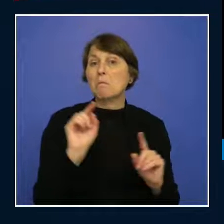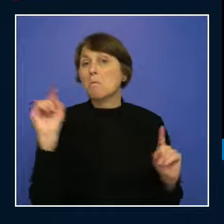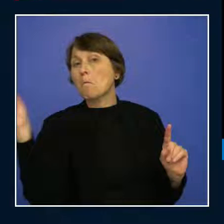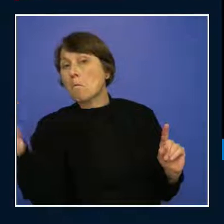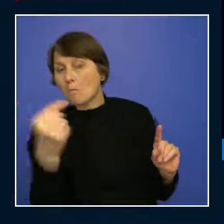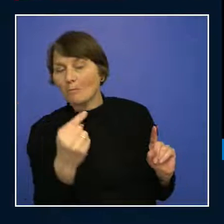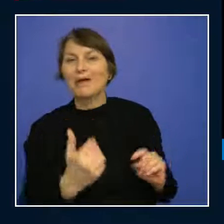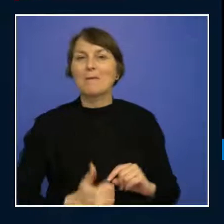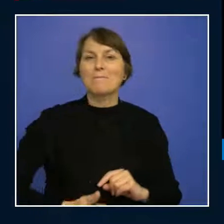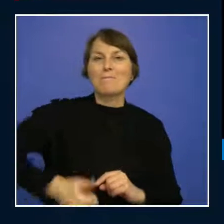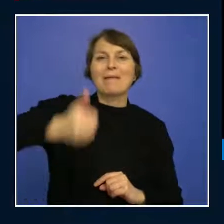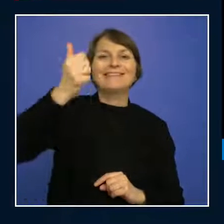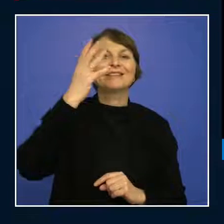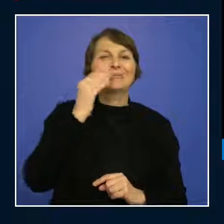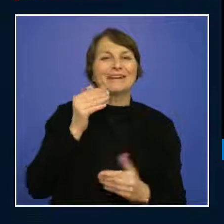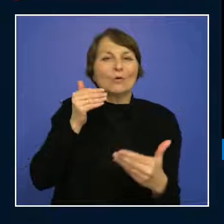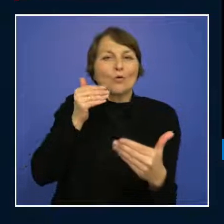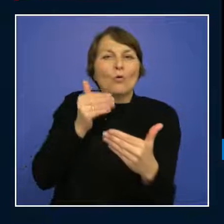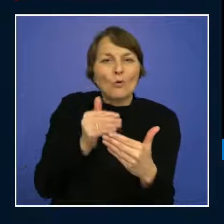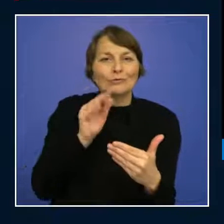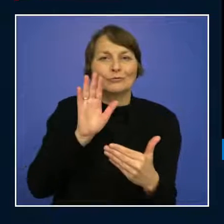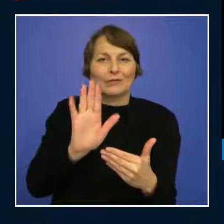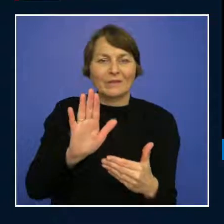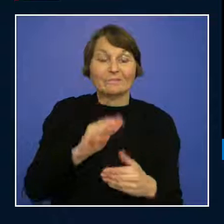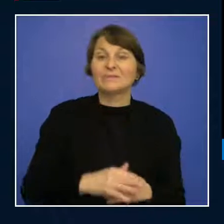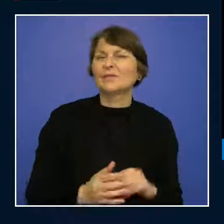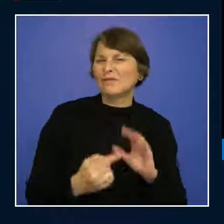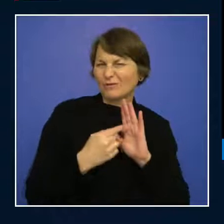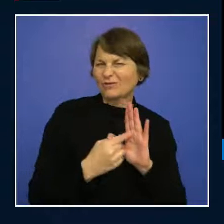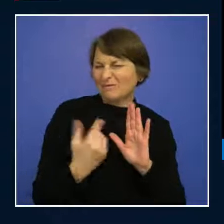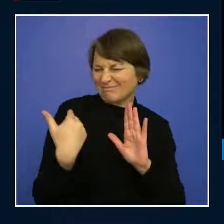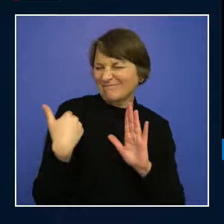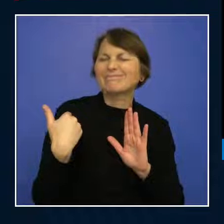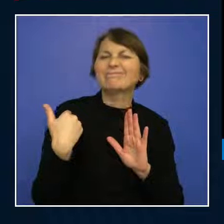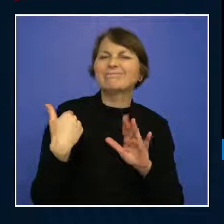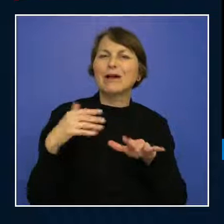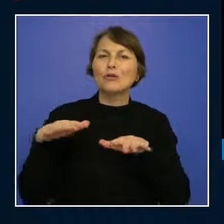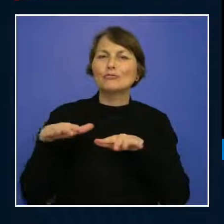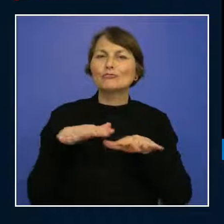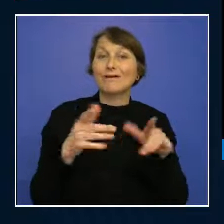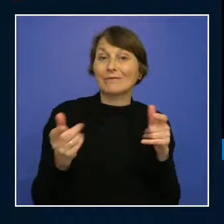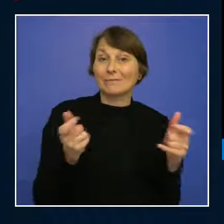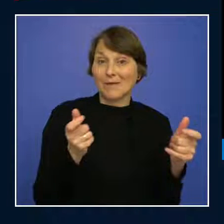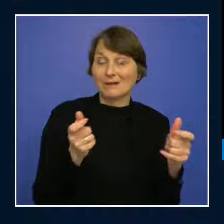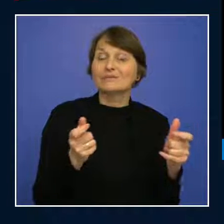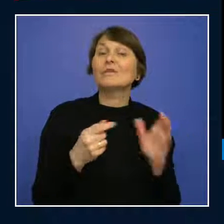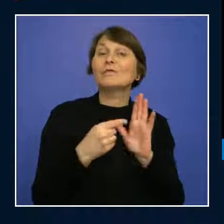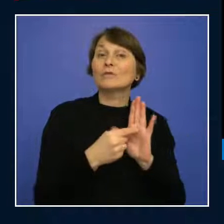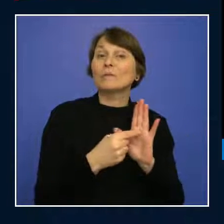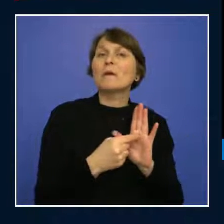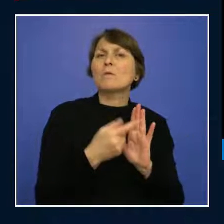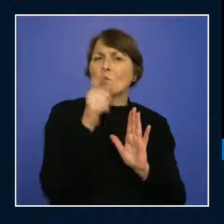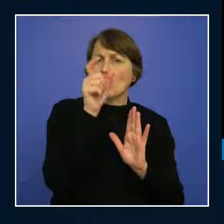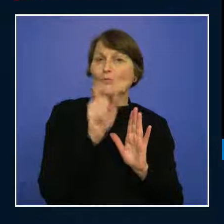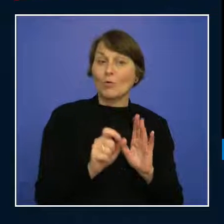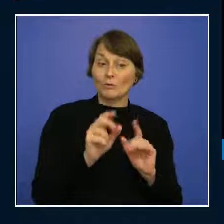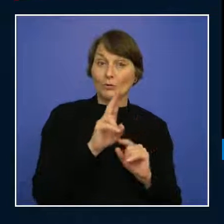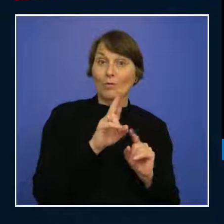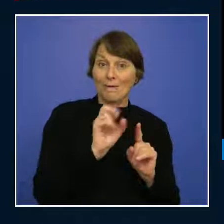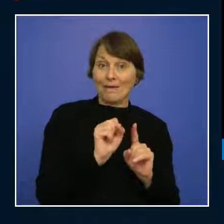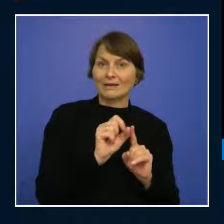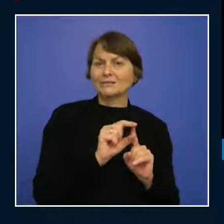saw with Traffic Manager, we were routing some people from the US to the Australian endpoint, and we're sending them to the